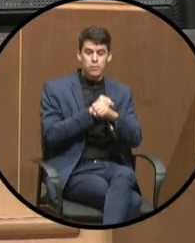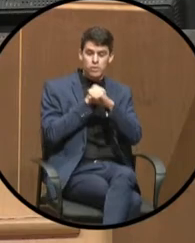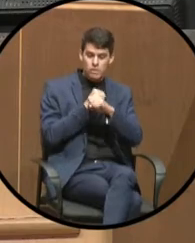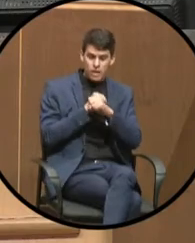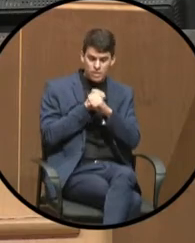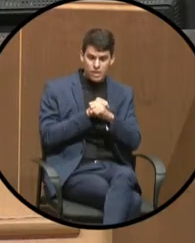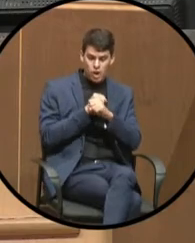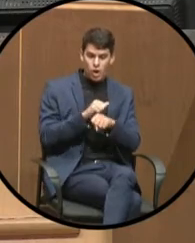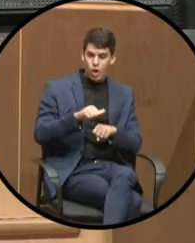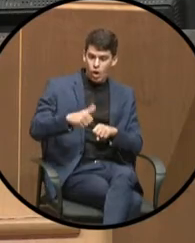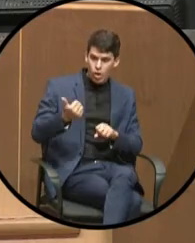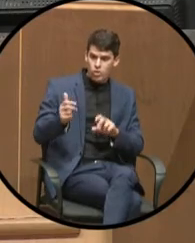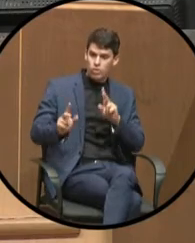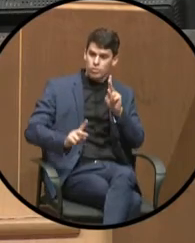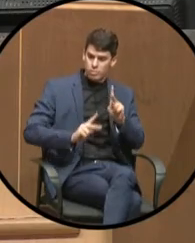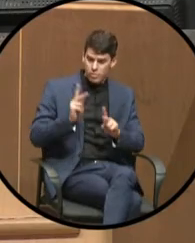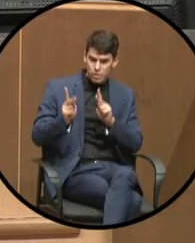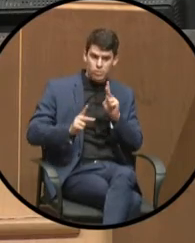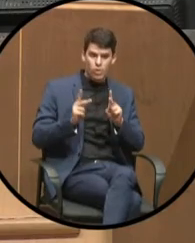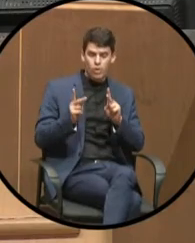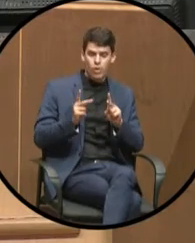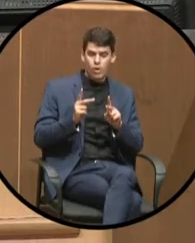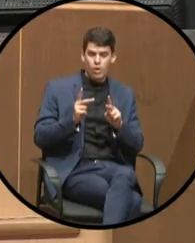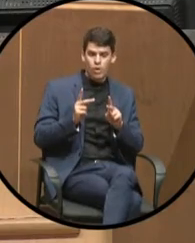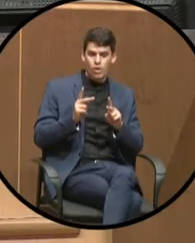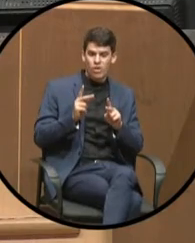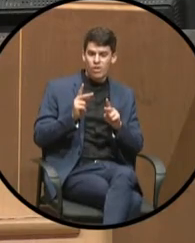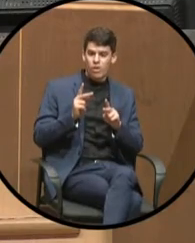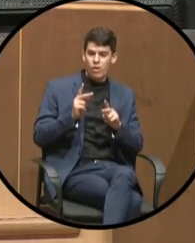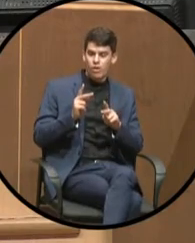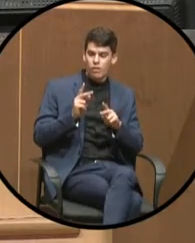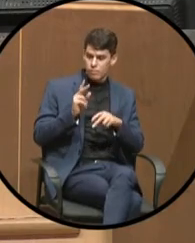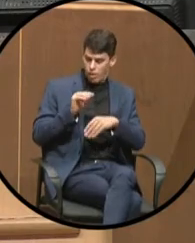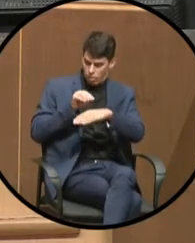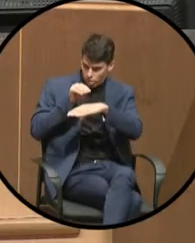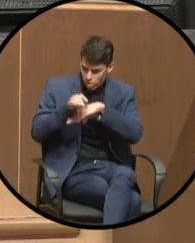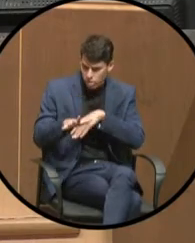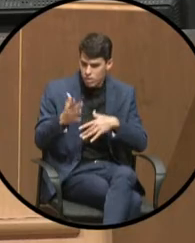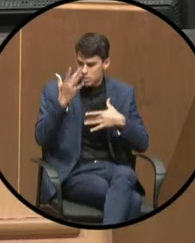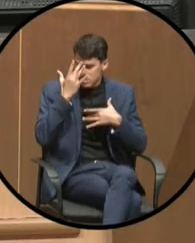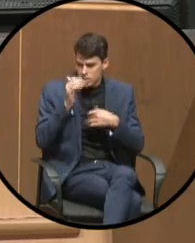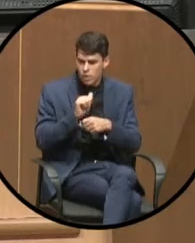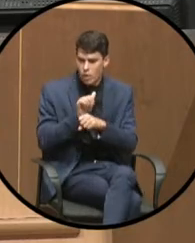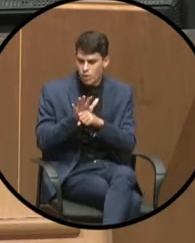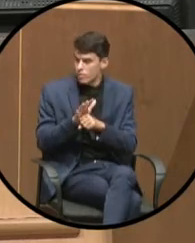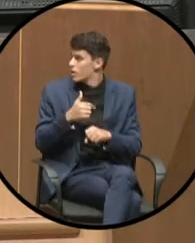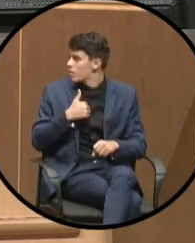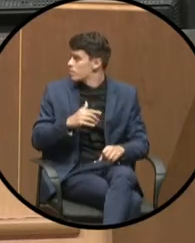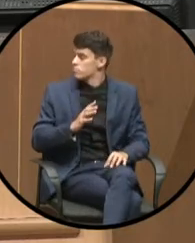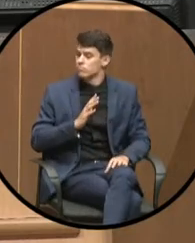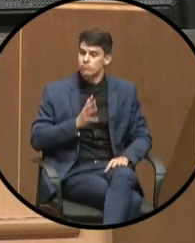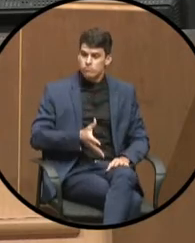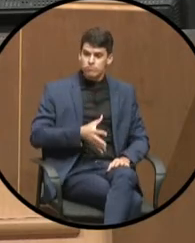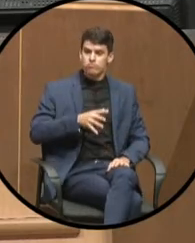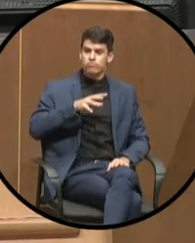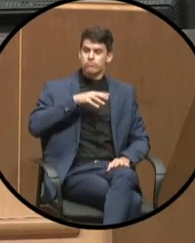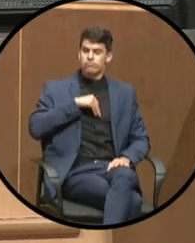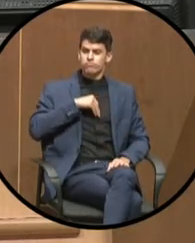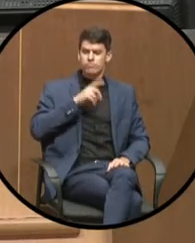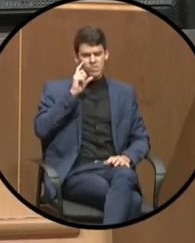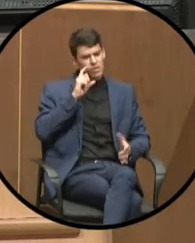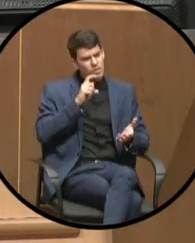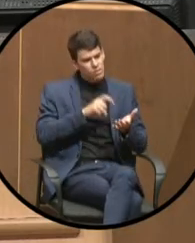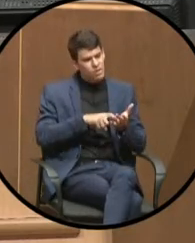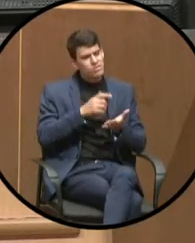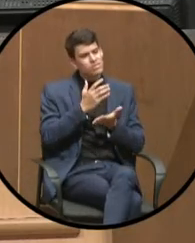somebody from secondhand COVID virus that I could have. I'm okay with that. I do recognize